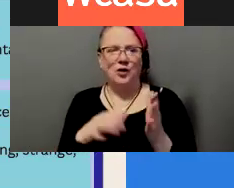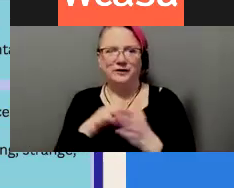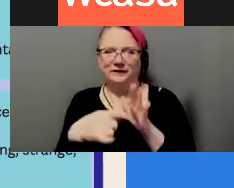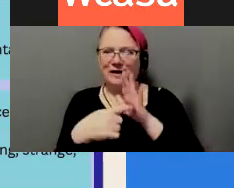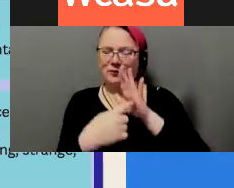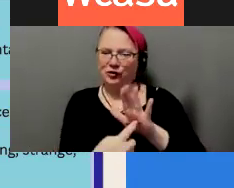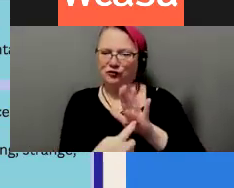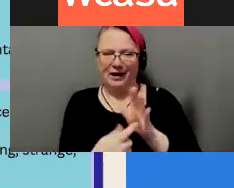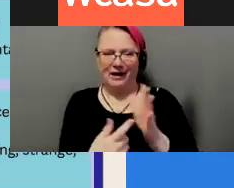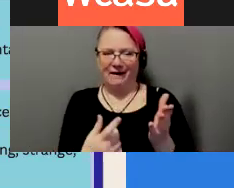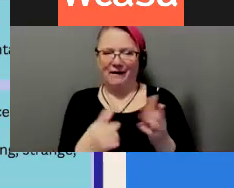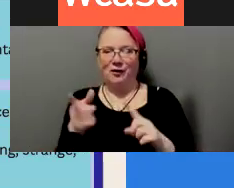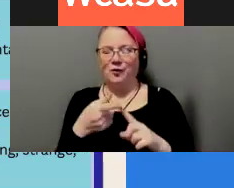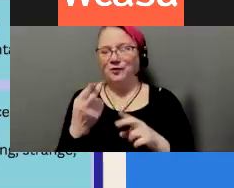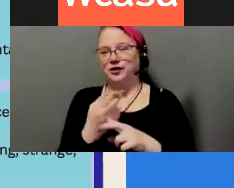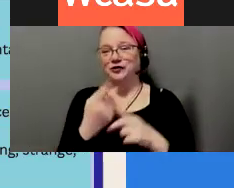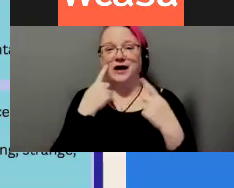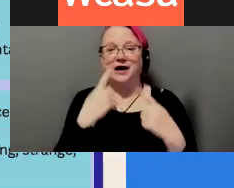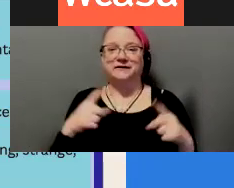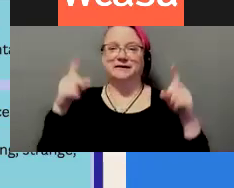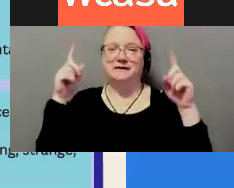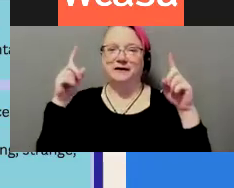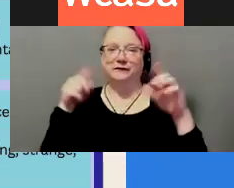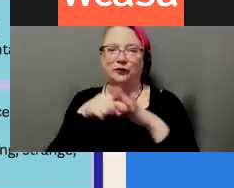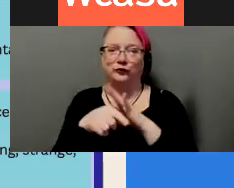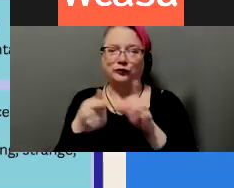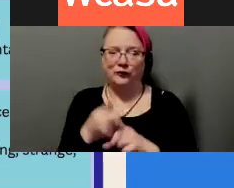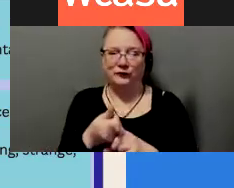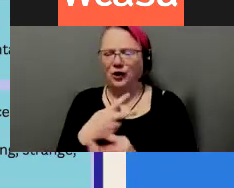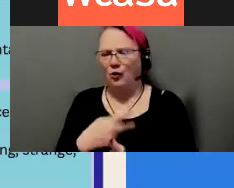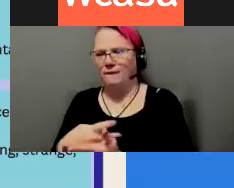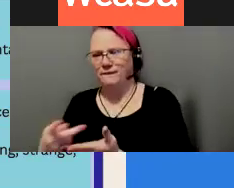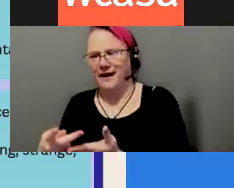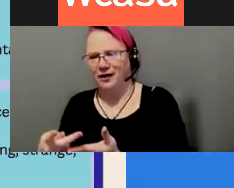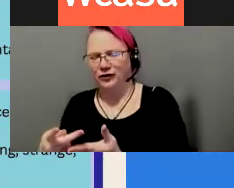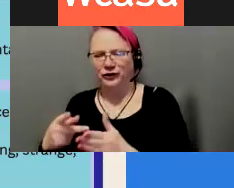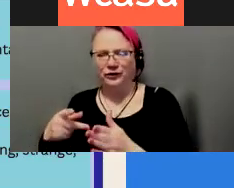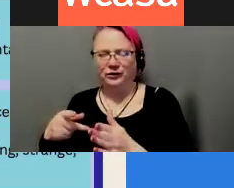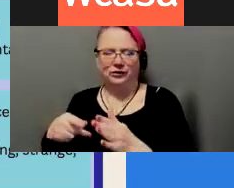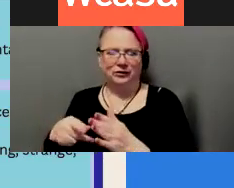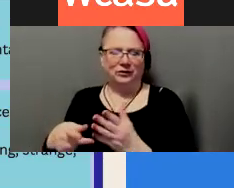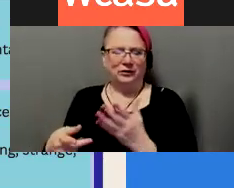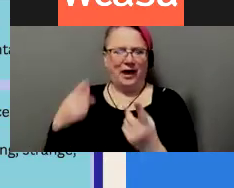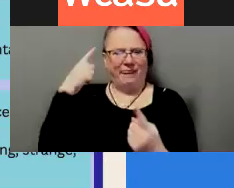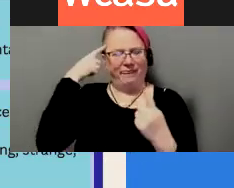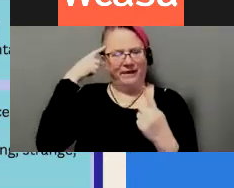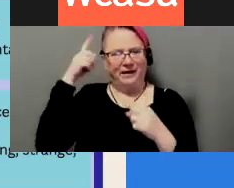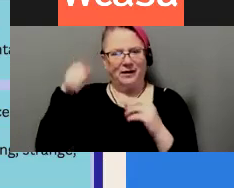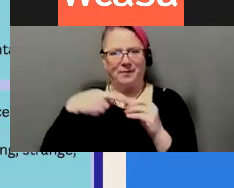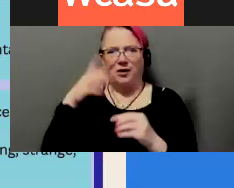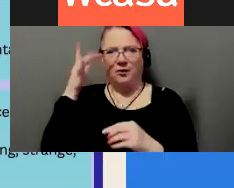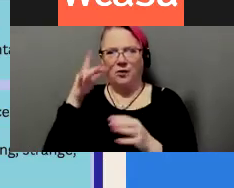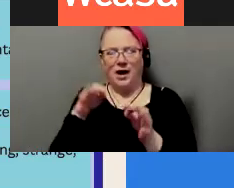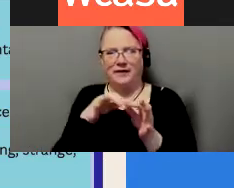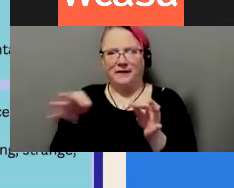that portray to someone when we use the words successful or failed? And think about, why might the phrase